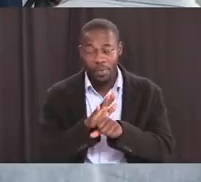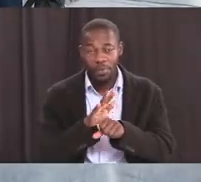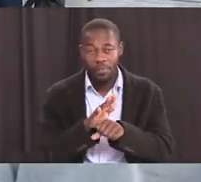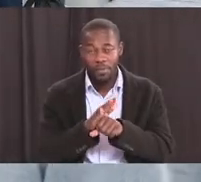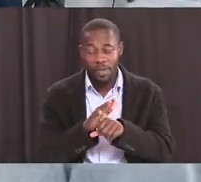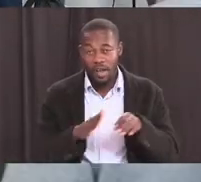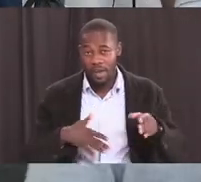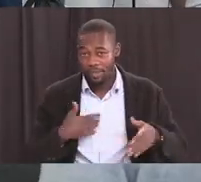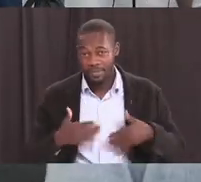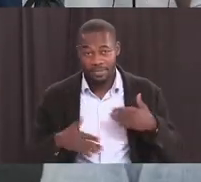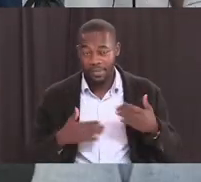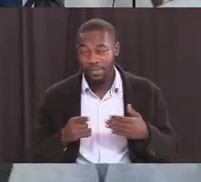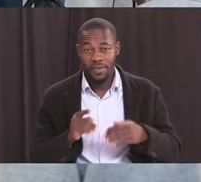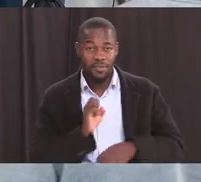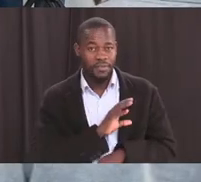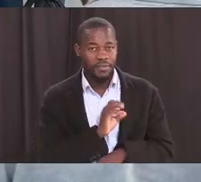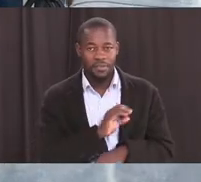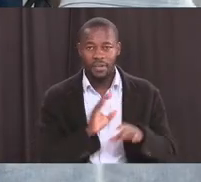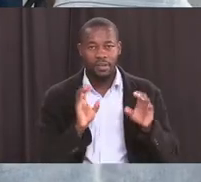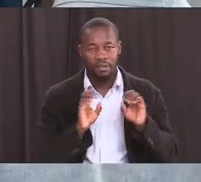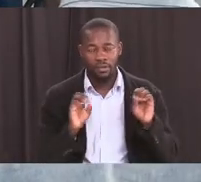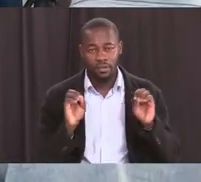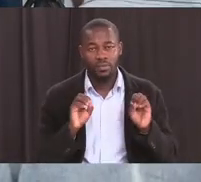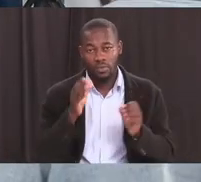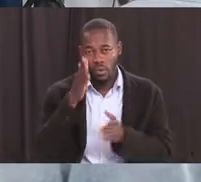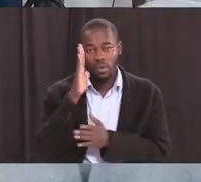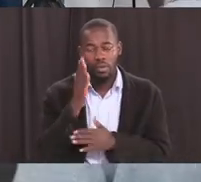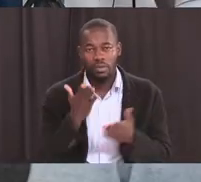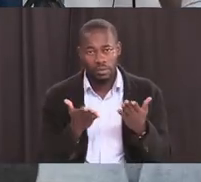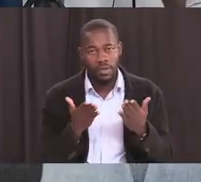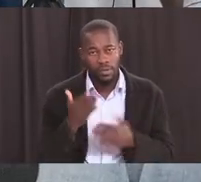we don't fear. May you be glorified this morning.